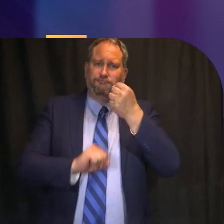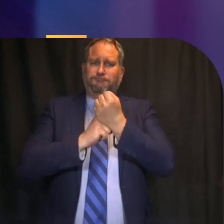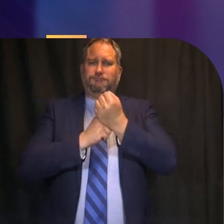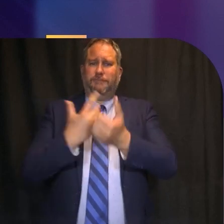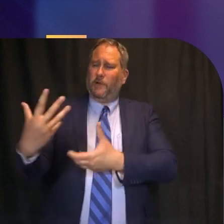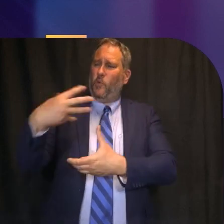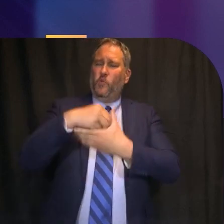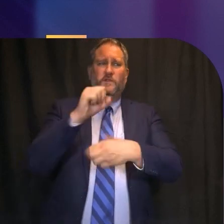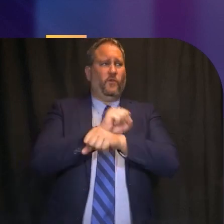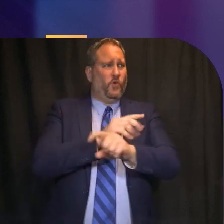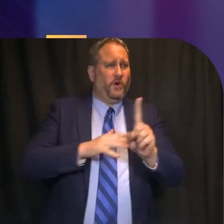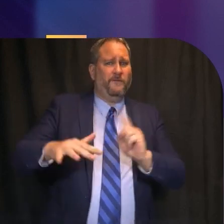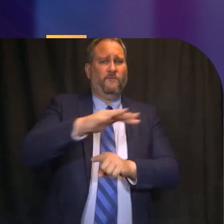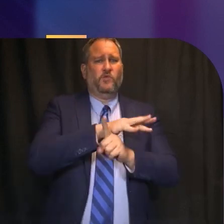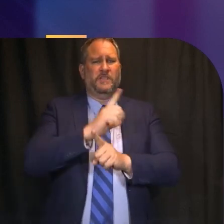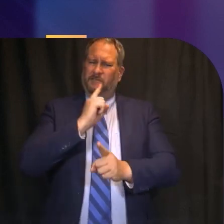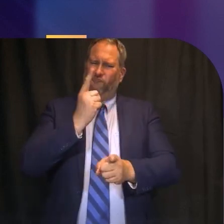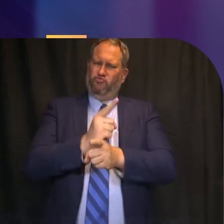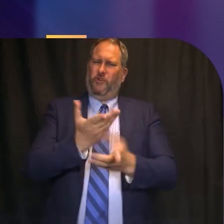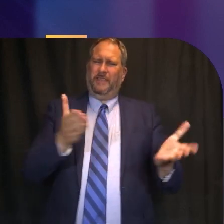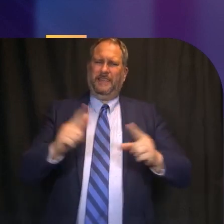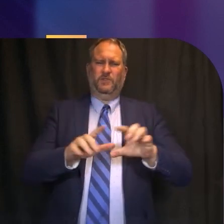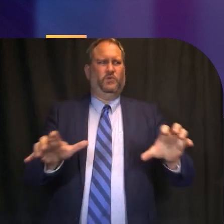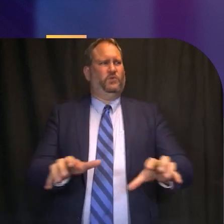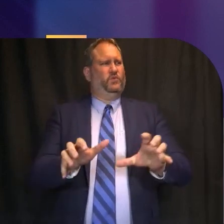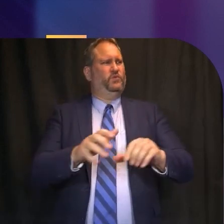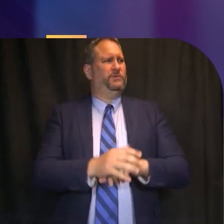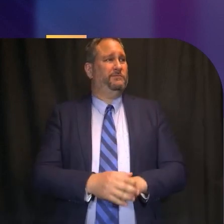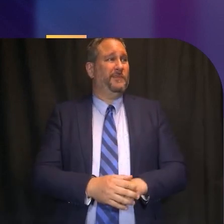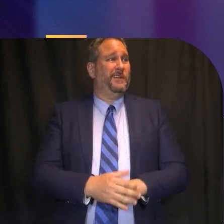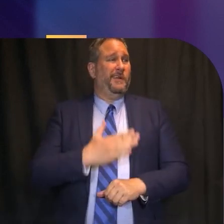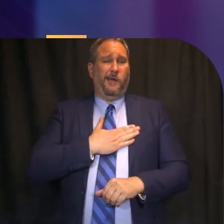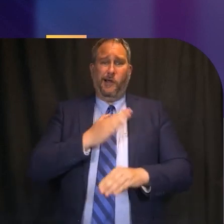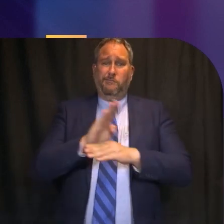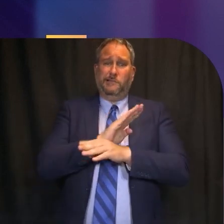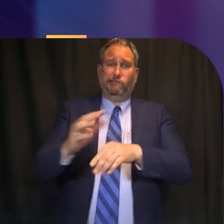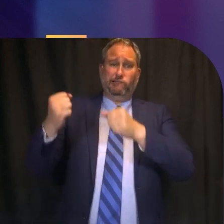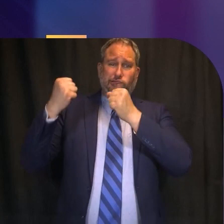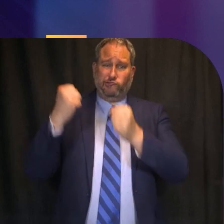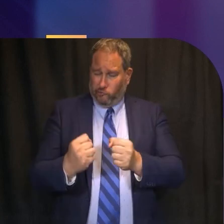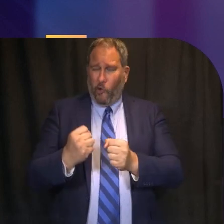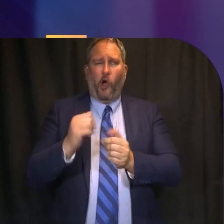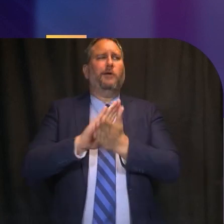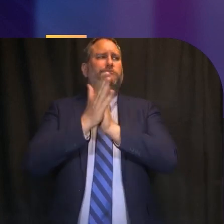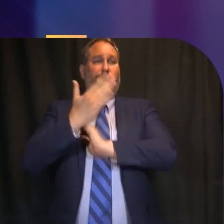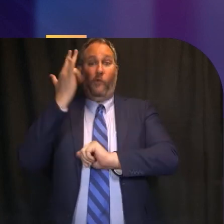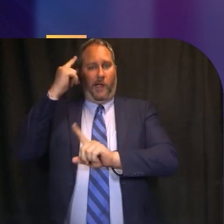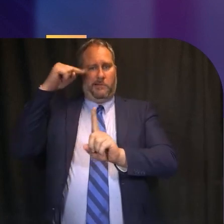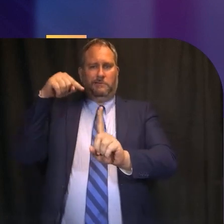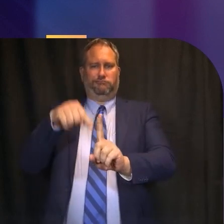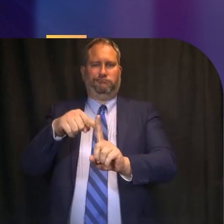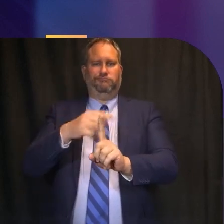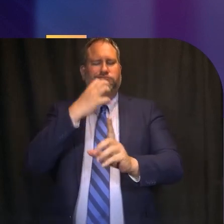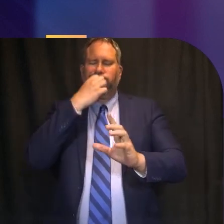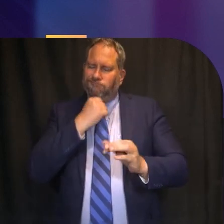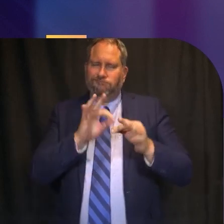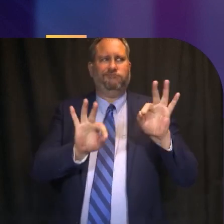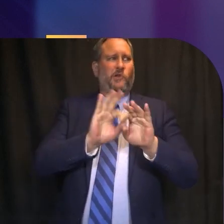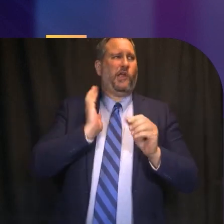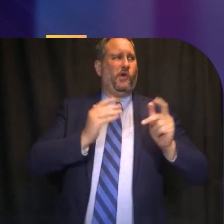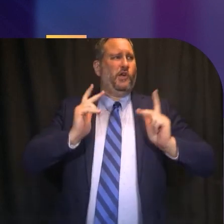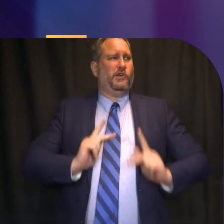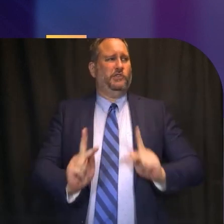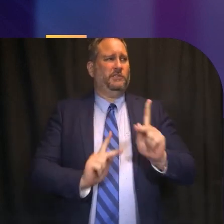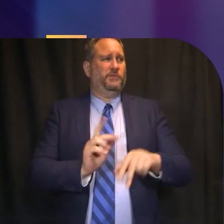business and more valuable to our customers. I'd like to thank the AAPD and the members of its board of directors for recognizing